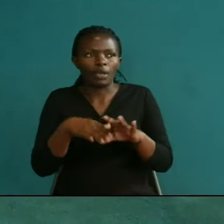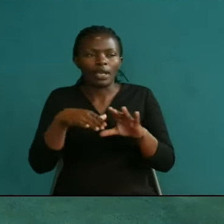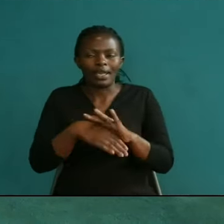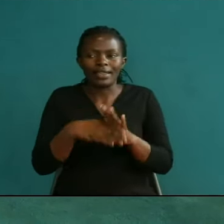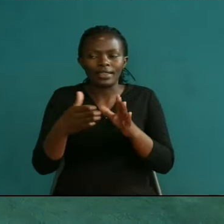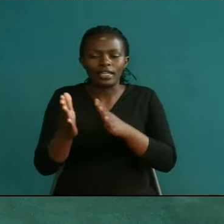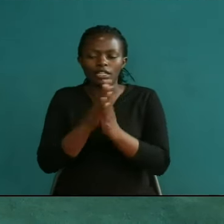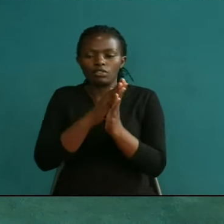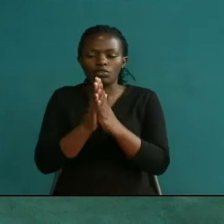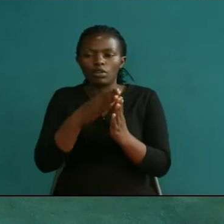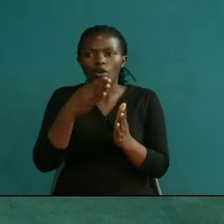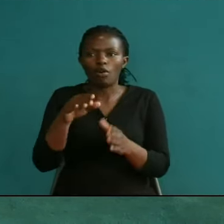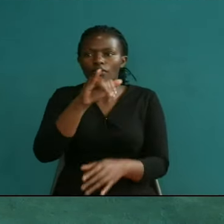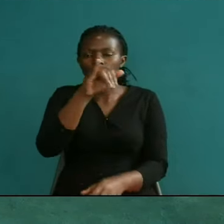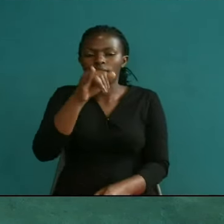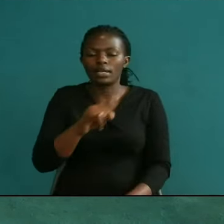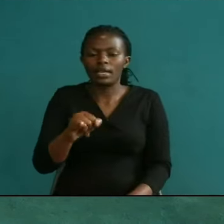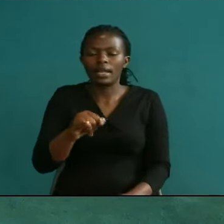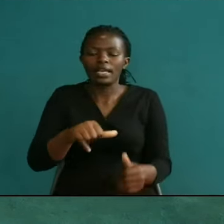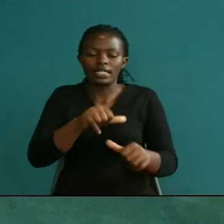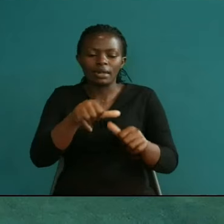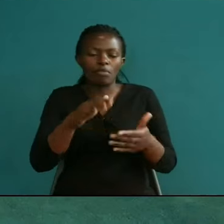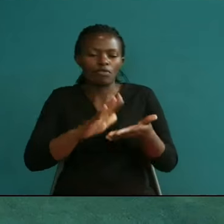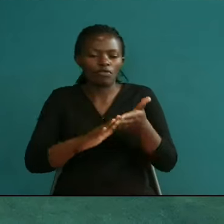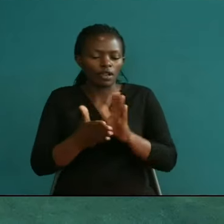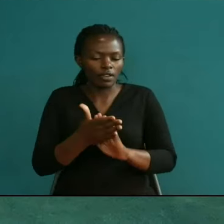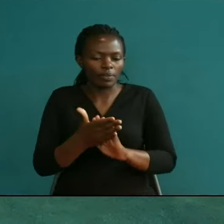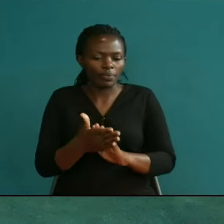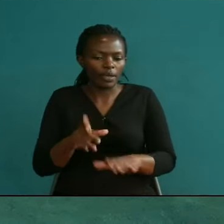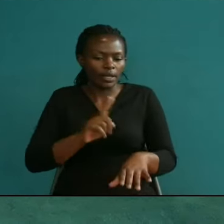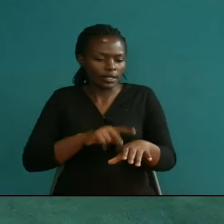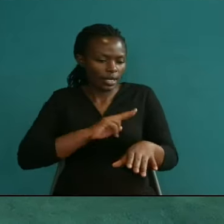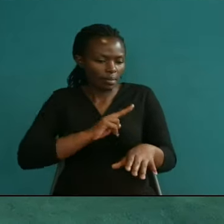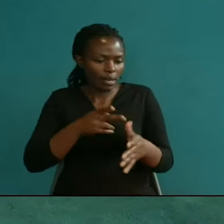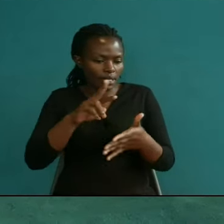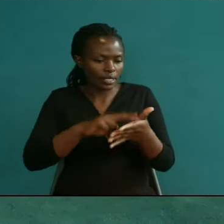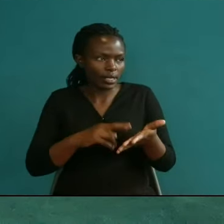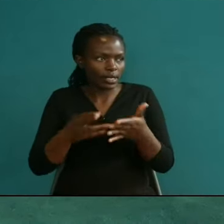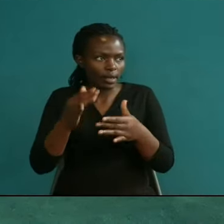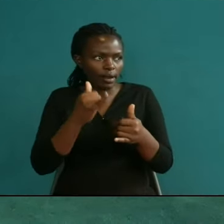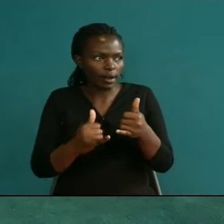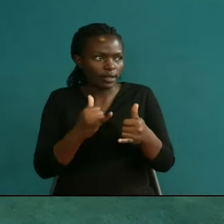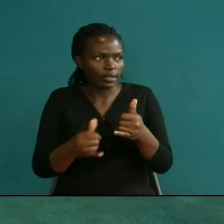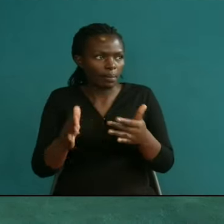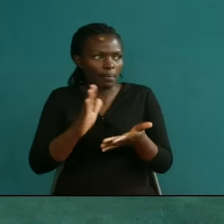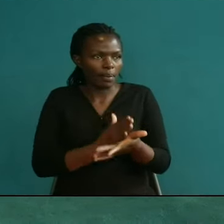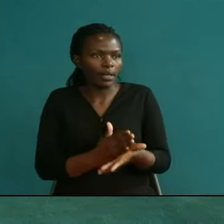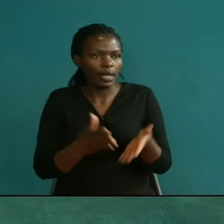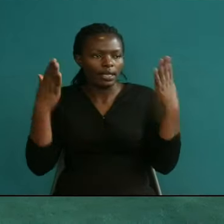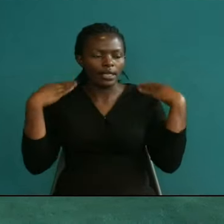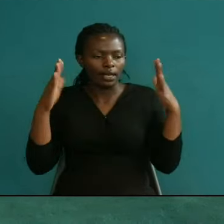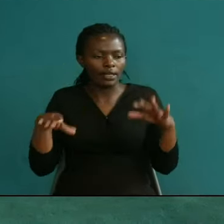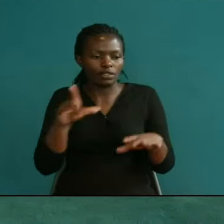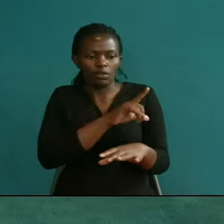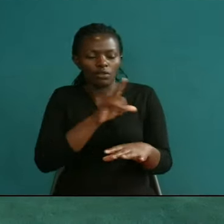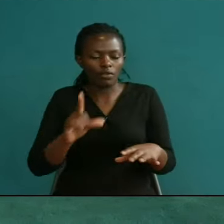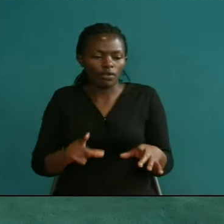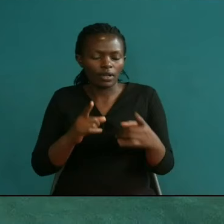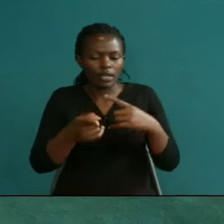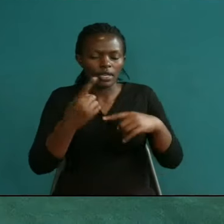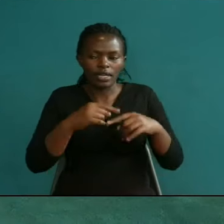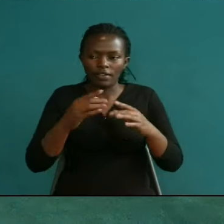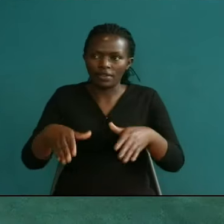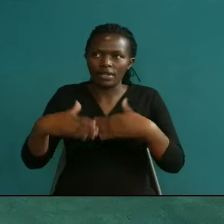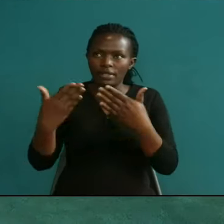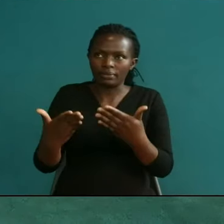forgiveness. Like, look at the last passage, the last paragraph in our passage. The angel of the Lord gave this charge